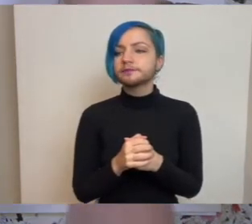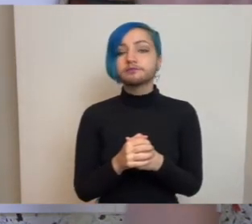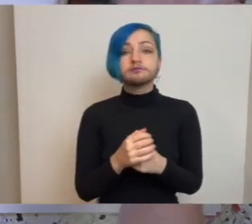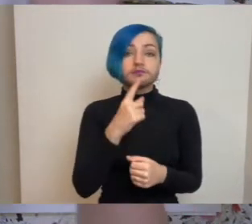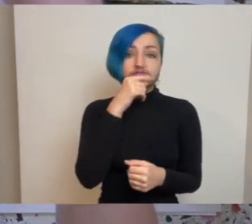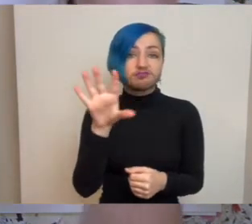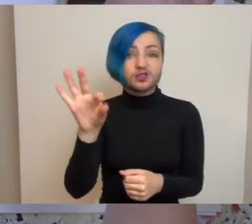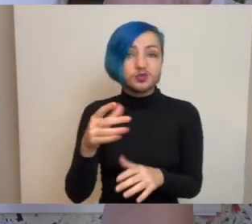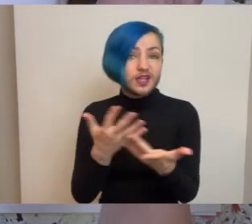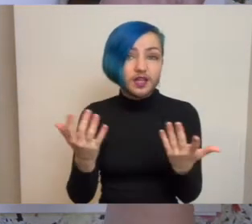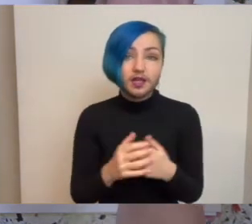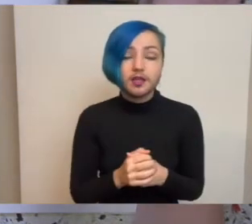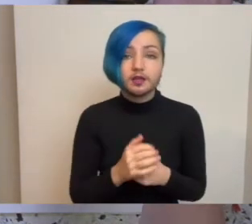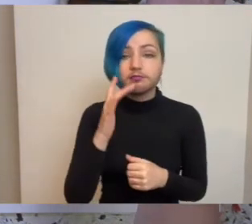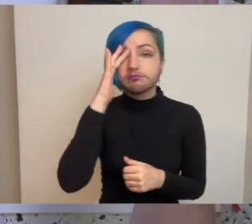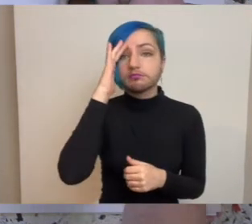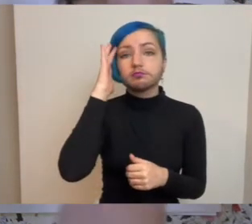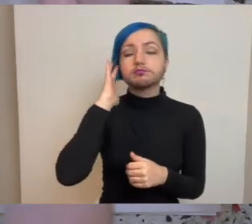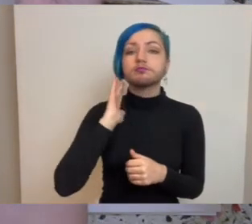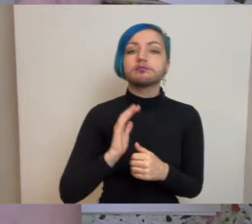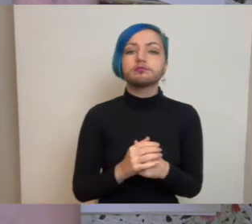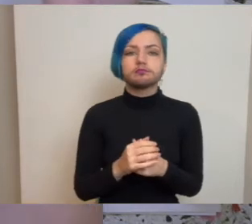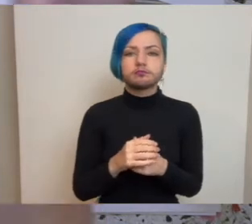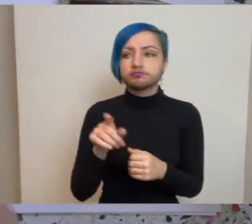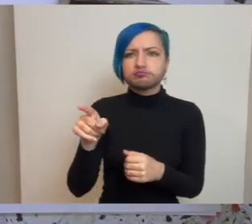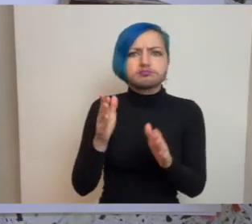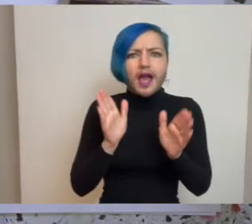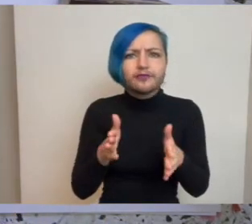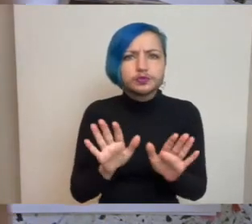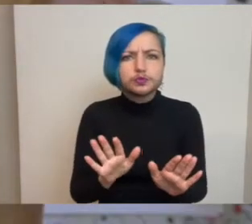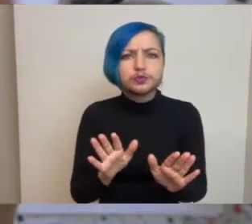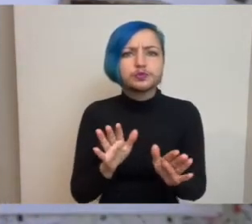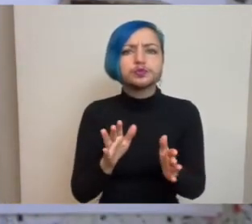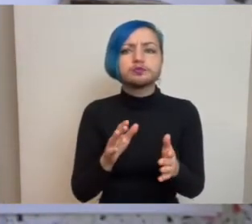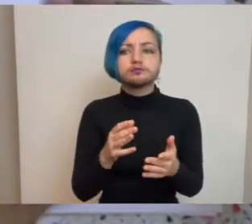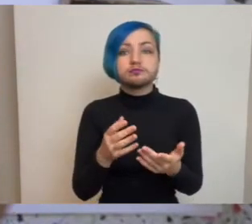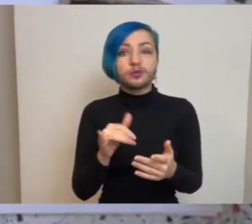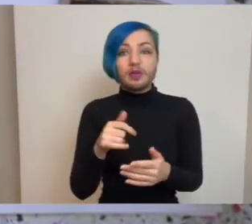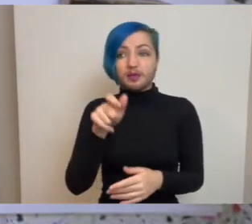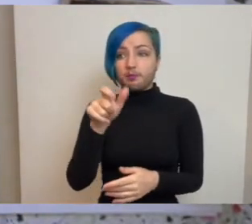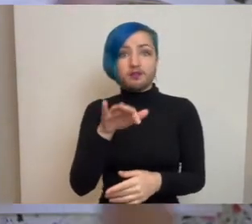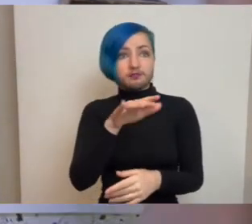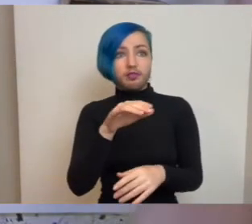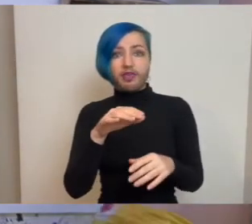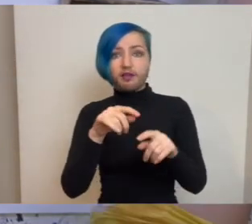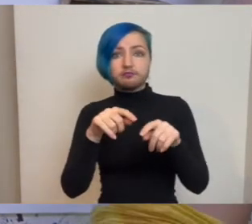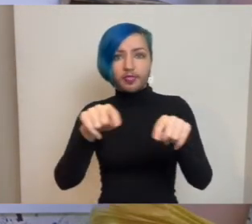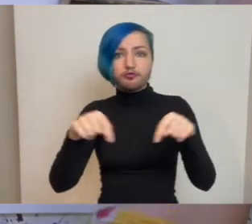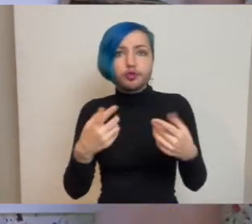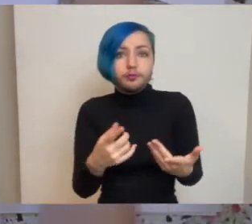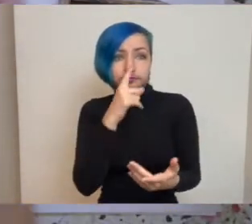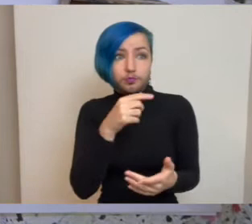And you can pick any that you choose to. You don't have to use these. You can, if you've got someone in front of you, you can draw them.